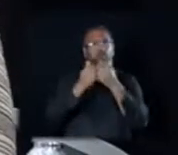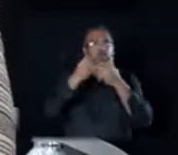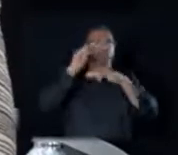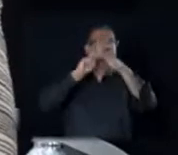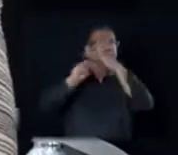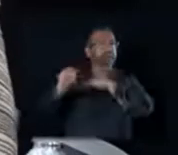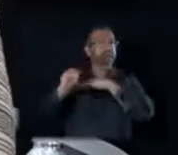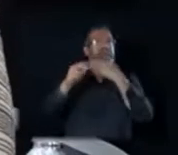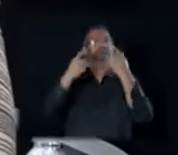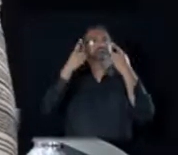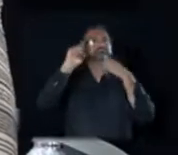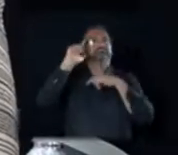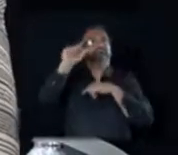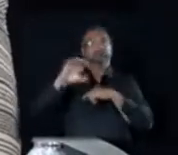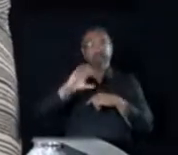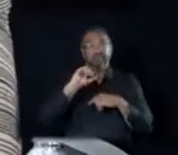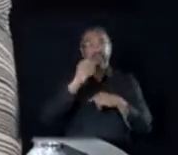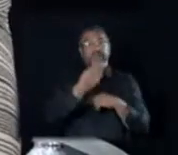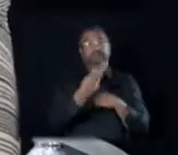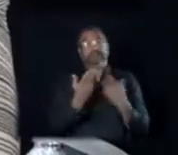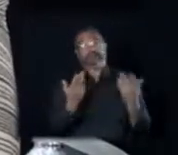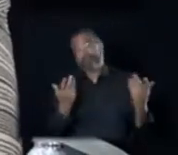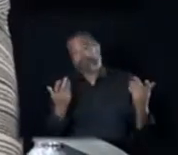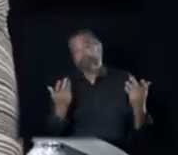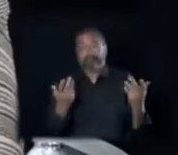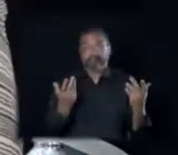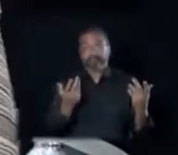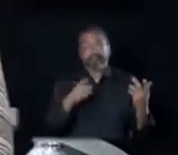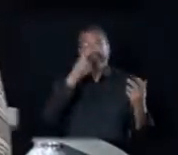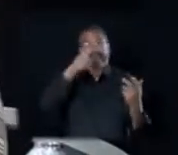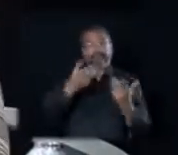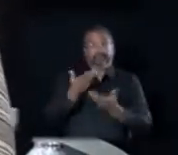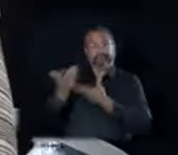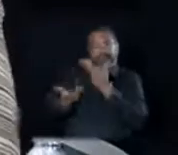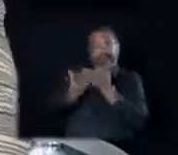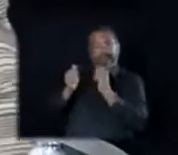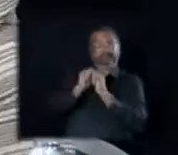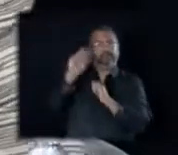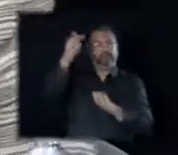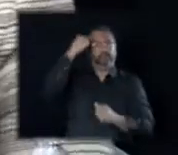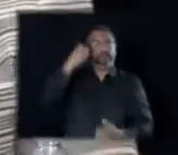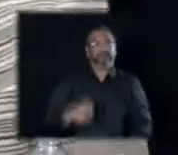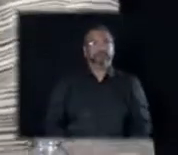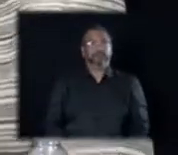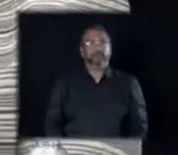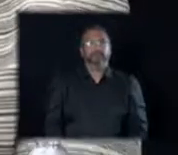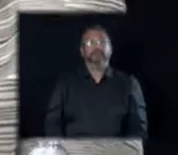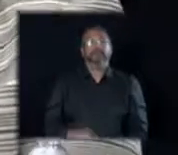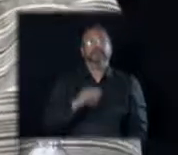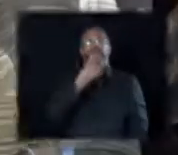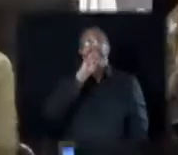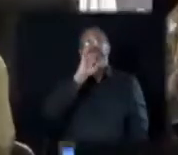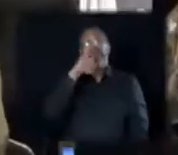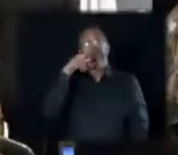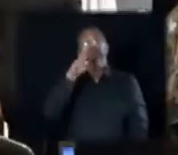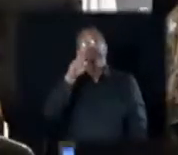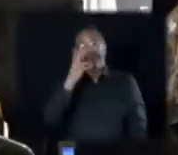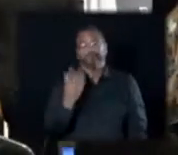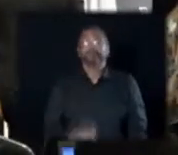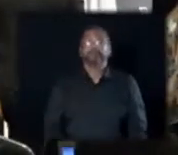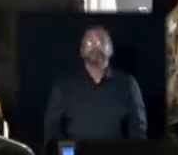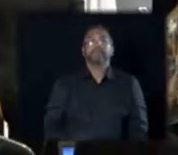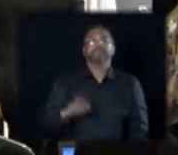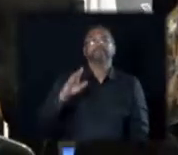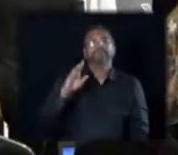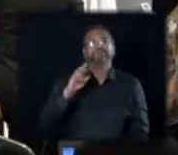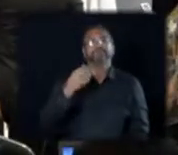be standing when it comes to the needs, the different needs for cash flow. That's something that needs to be worked on. Needs to be worked on with the